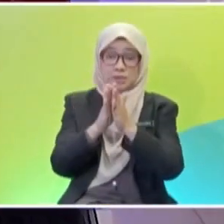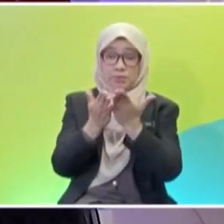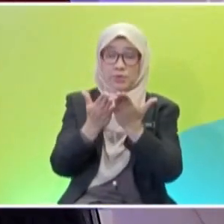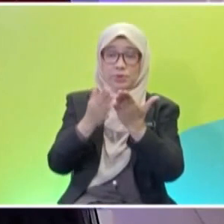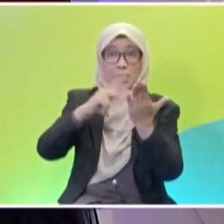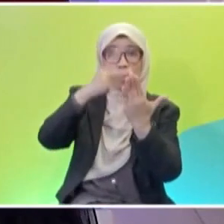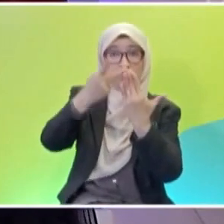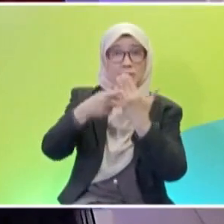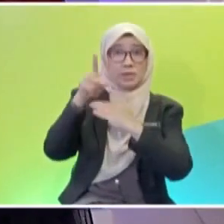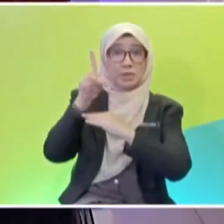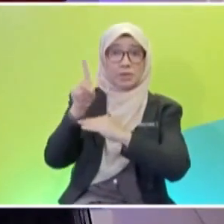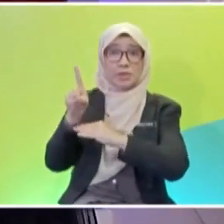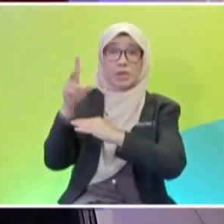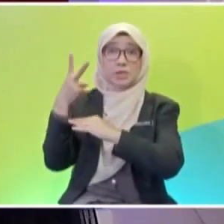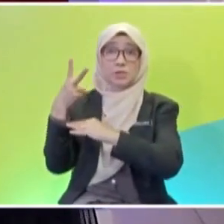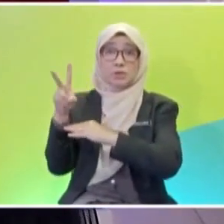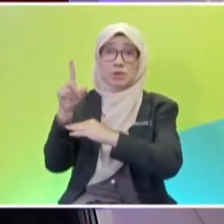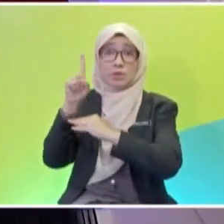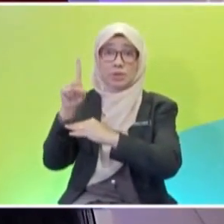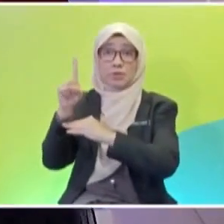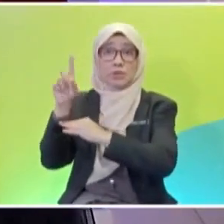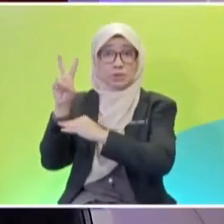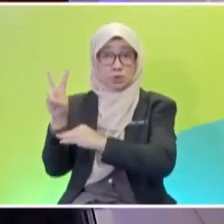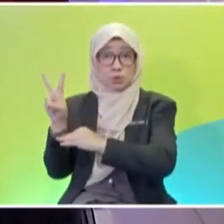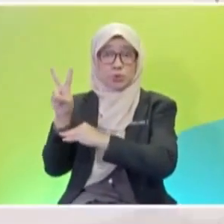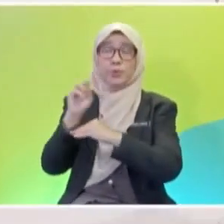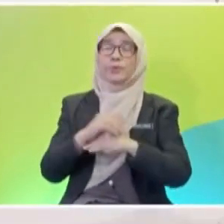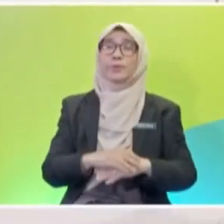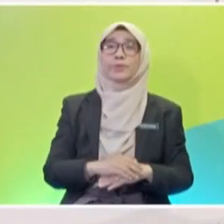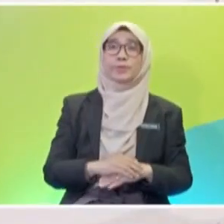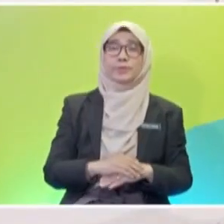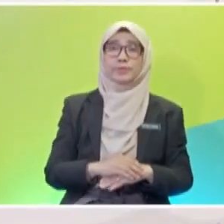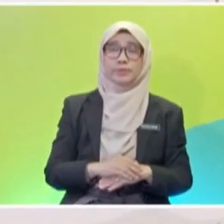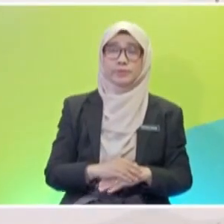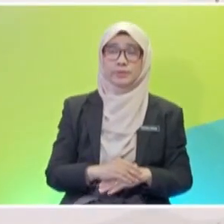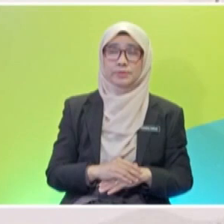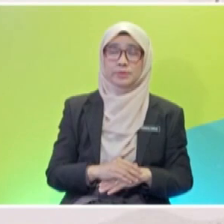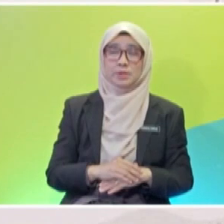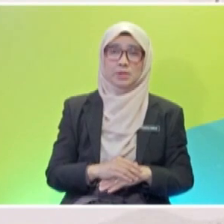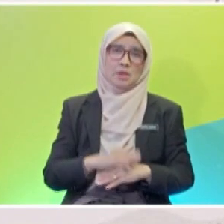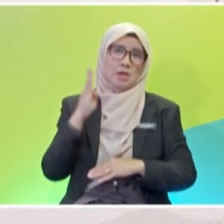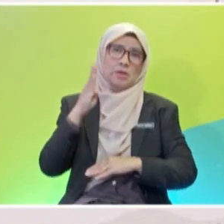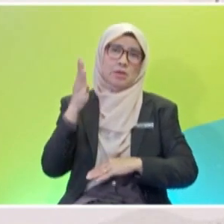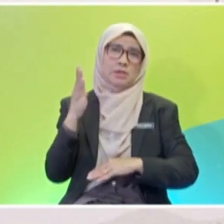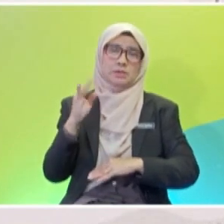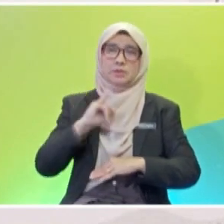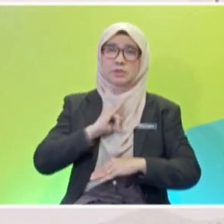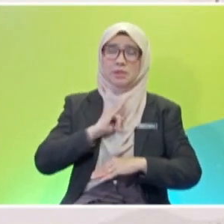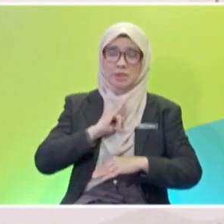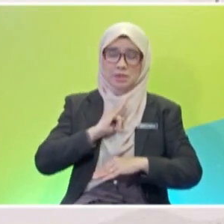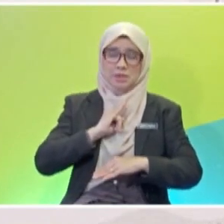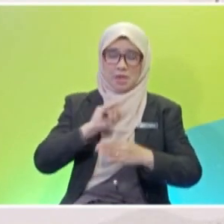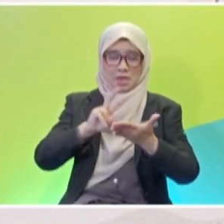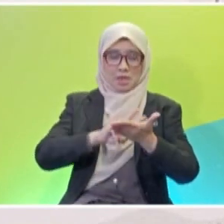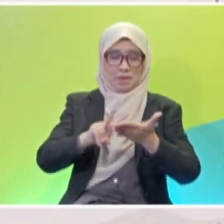the first paragraph. Okay. I'm going to... normally, I don't read aloud. Okay. Because a reading